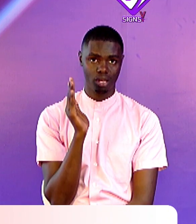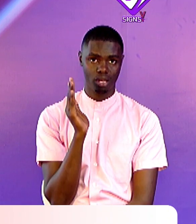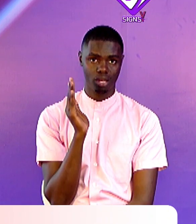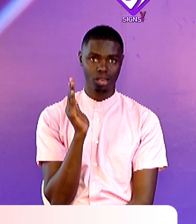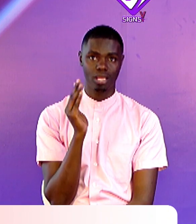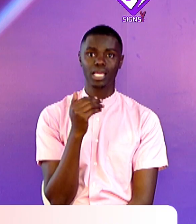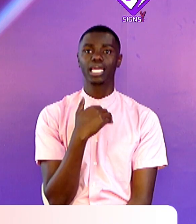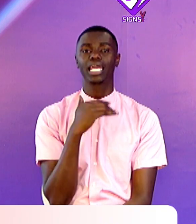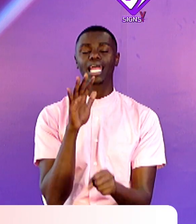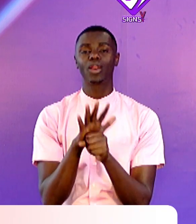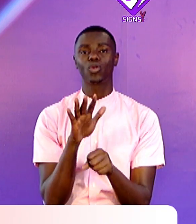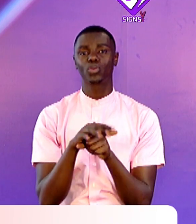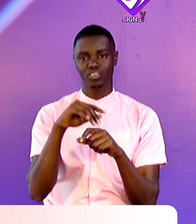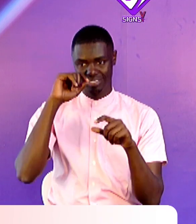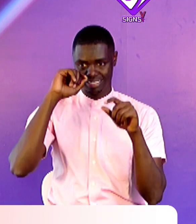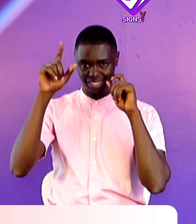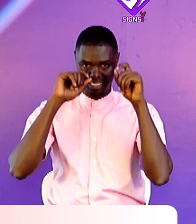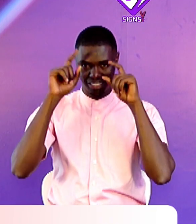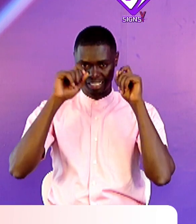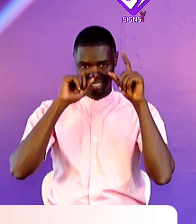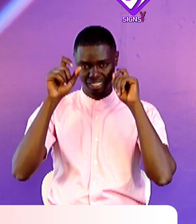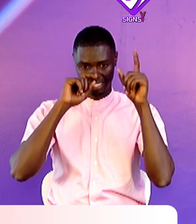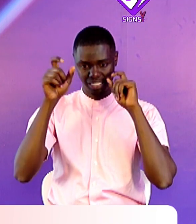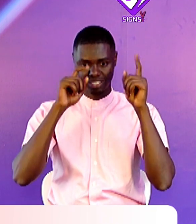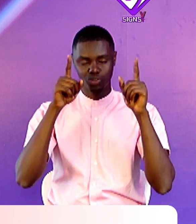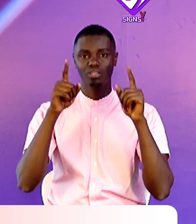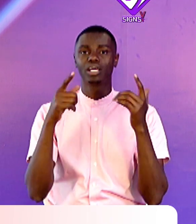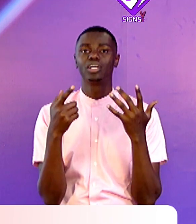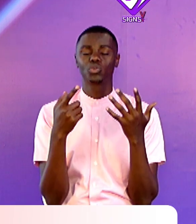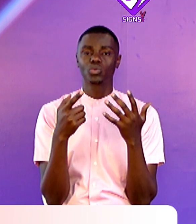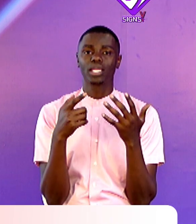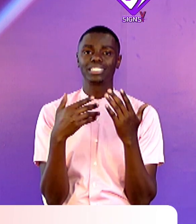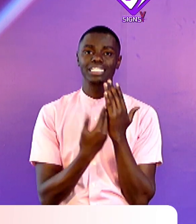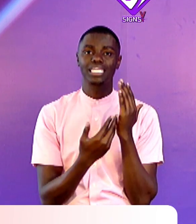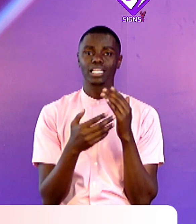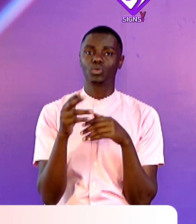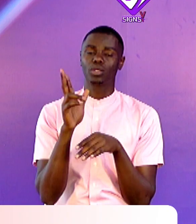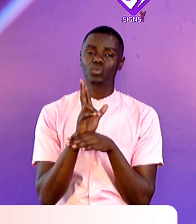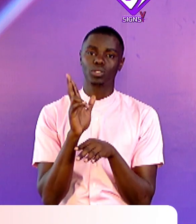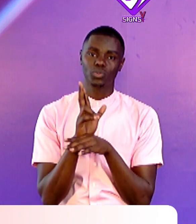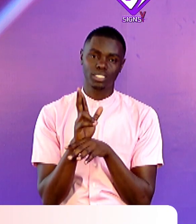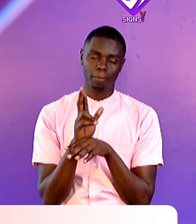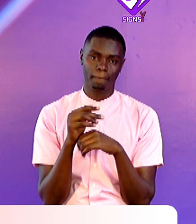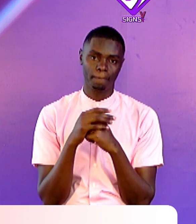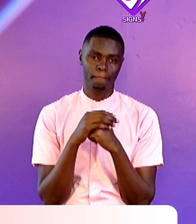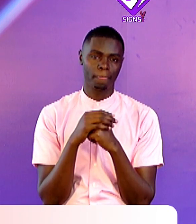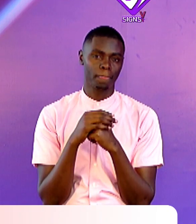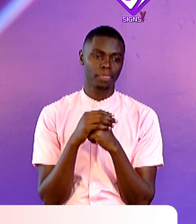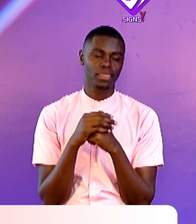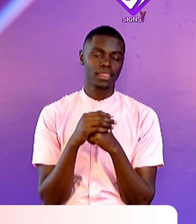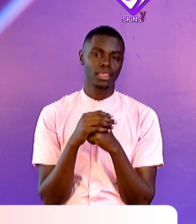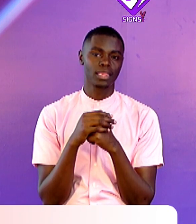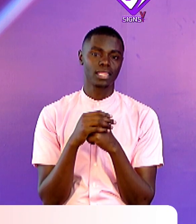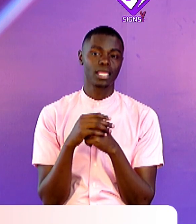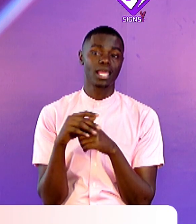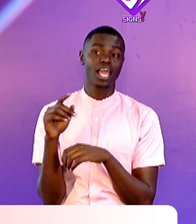there's been a lot of sensitization on the decorum we're supposed to use. Right. You know, we've never even had such a thing. Mm-hmm. So when it came,